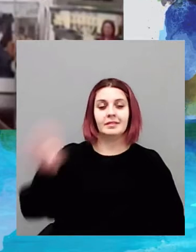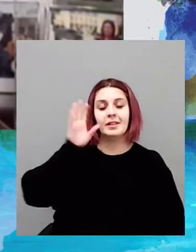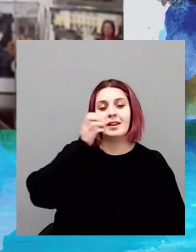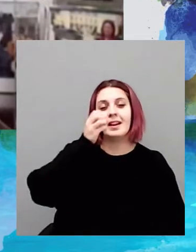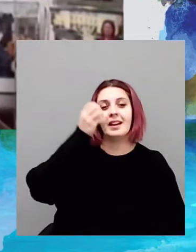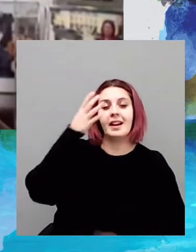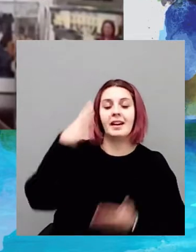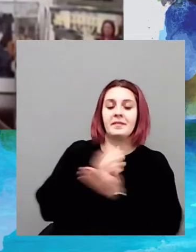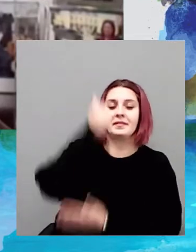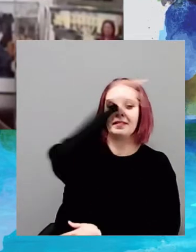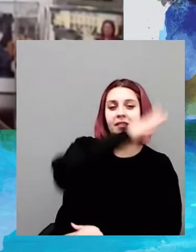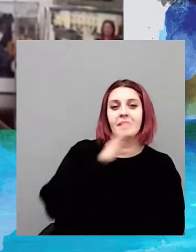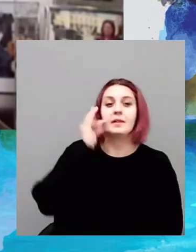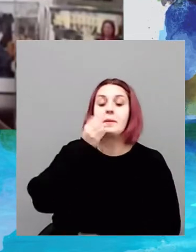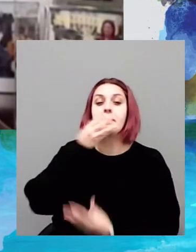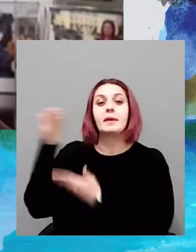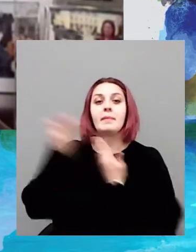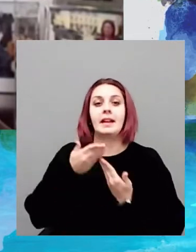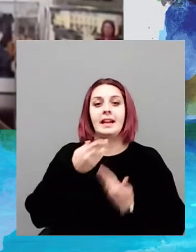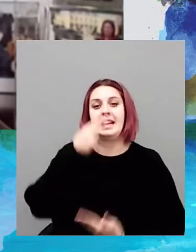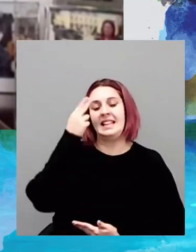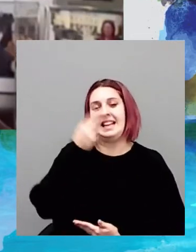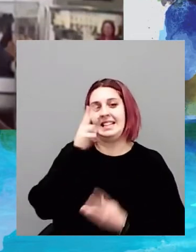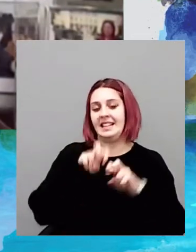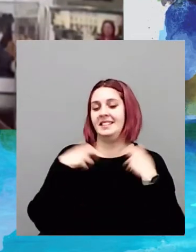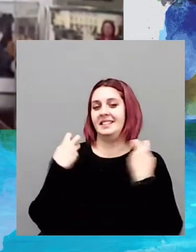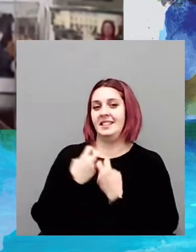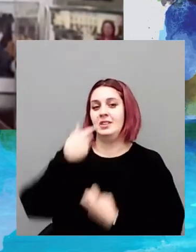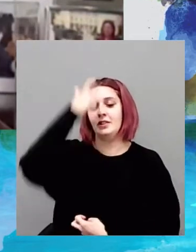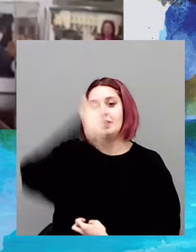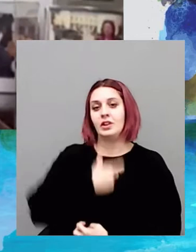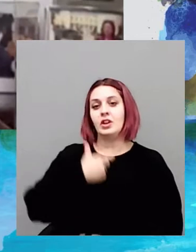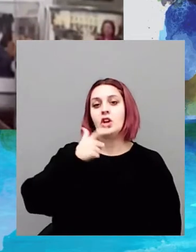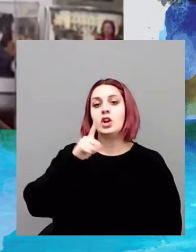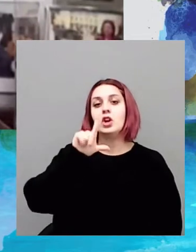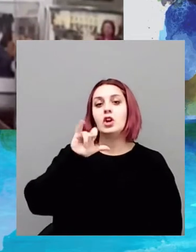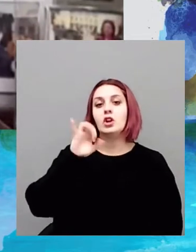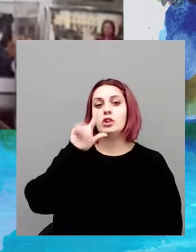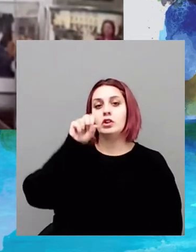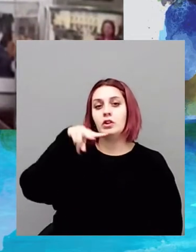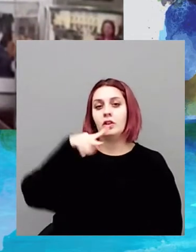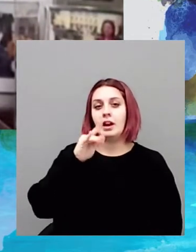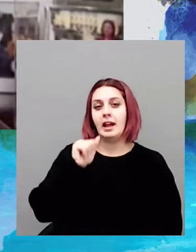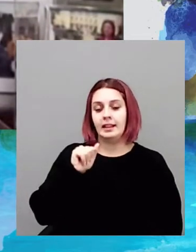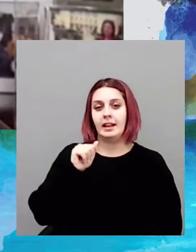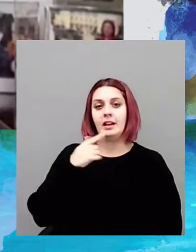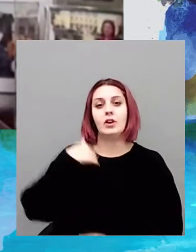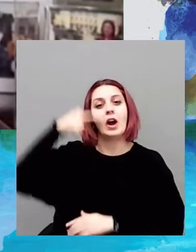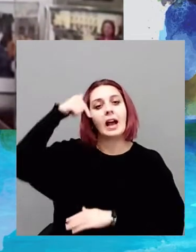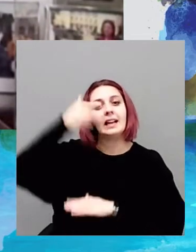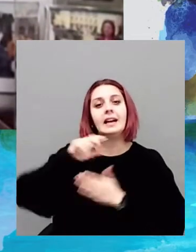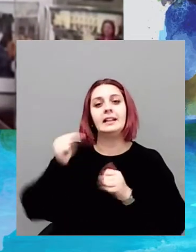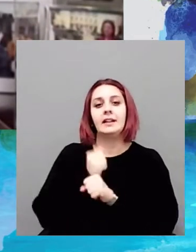Hello, everyone. Welcome to this interesting panel discussion. I'm Yolanda de la Fuente. I